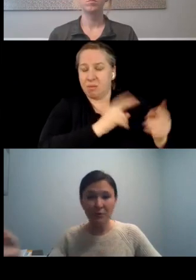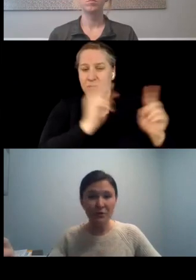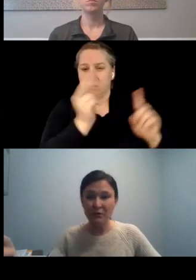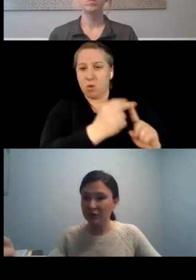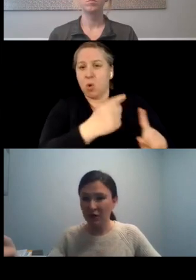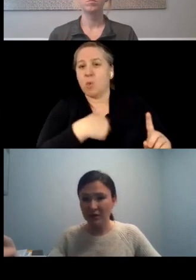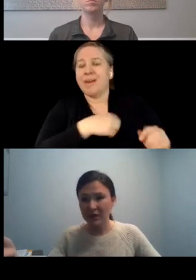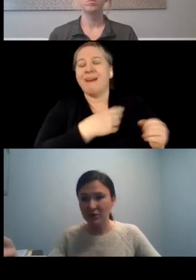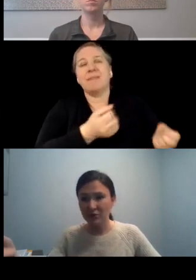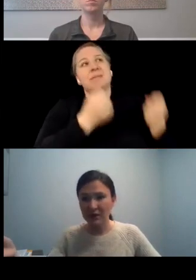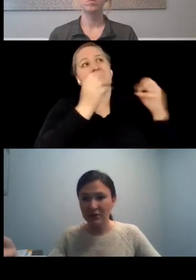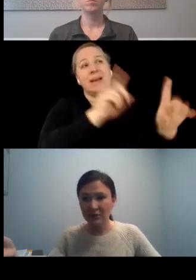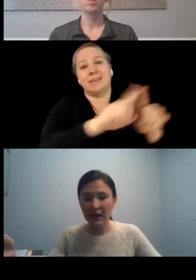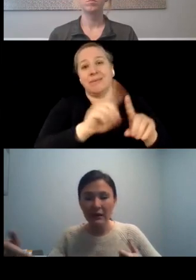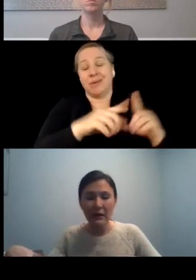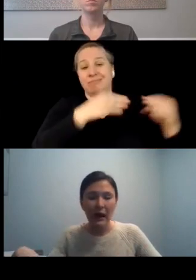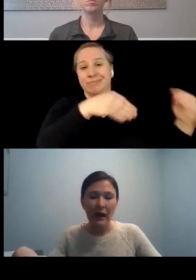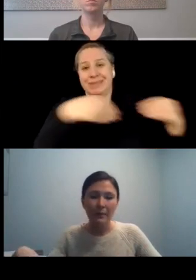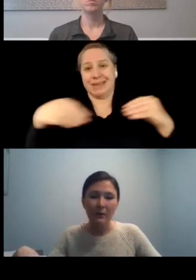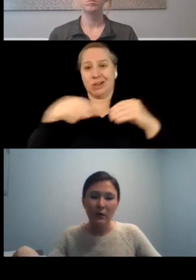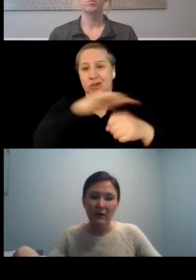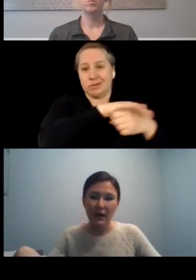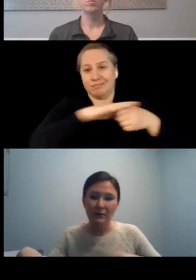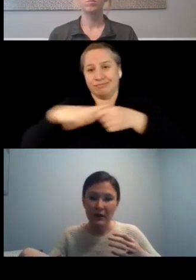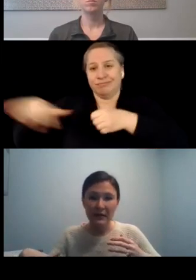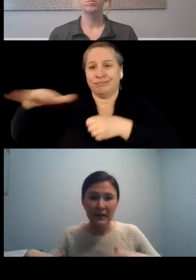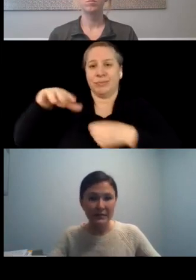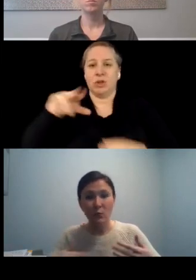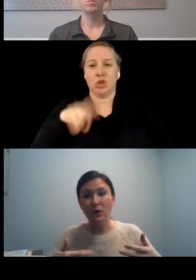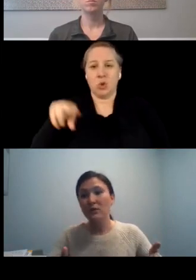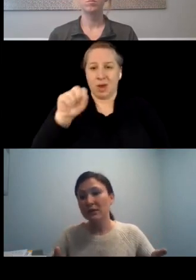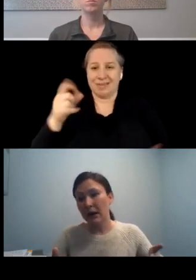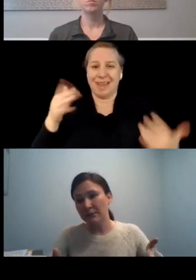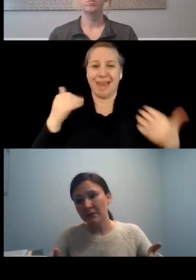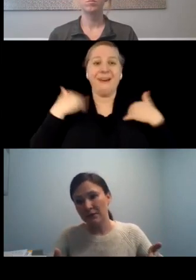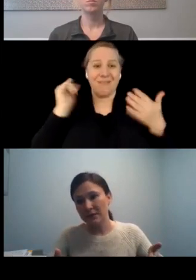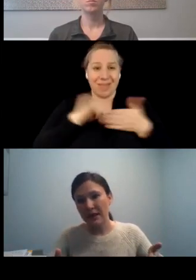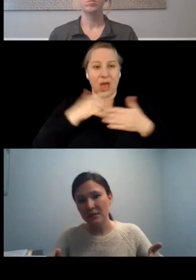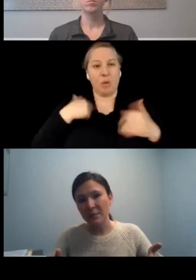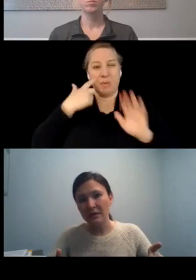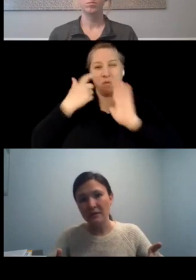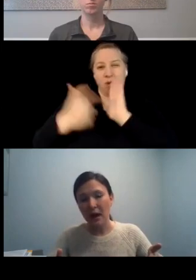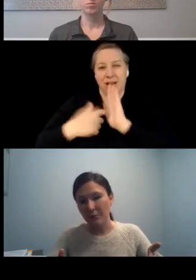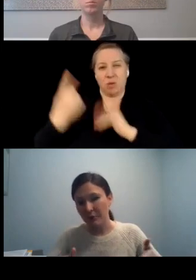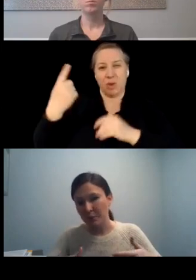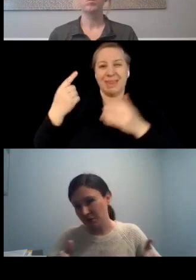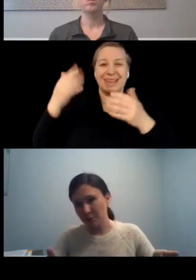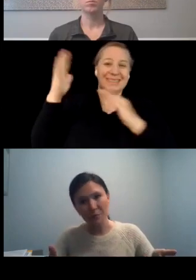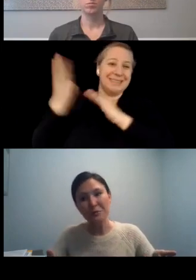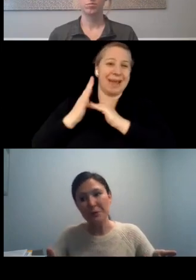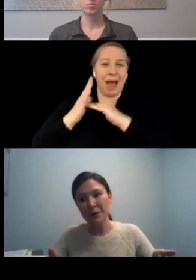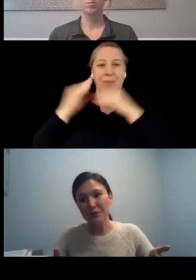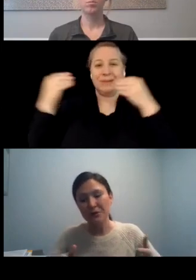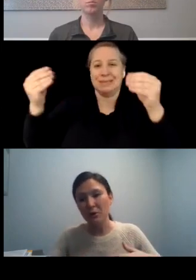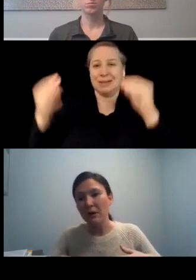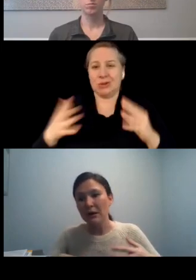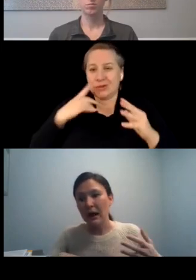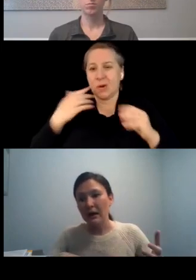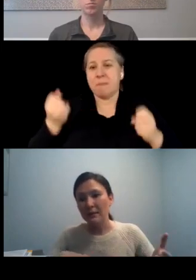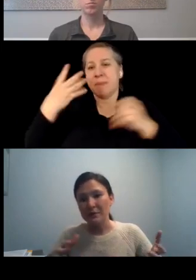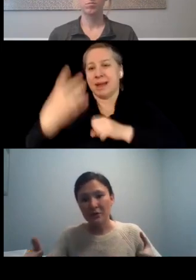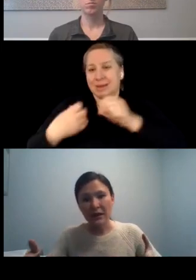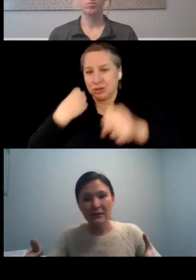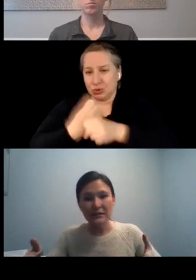there's multiple dealers across the country that do that. And we have gotten recognized in one of those top dealers in that space for multiple years.